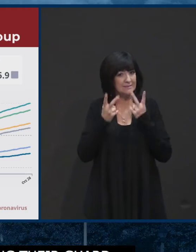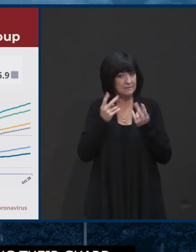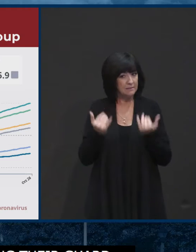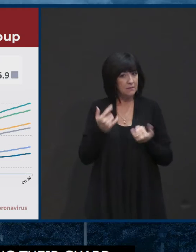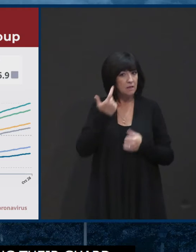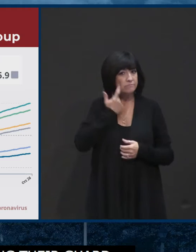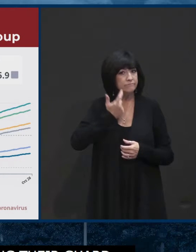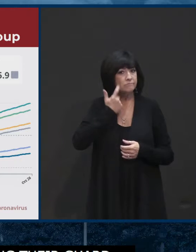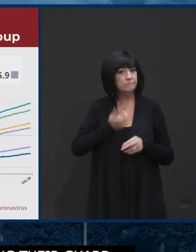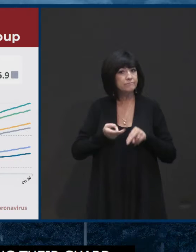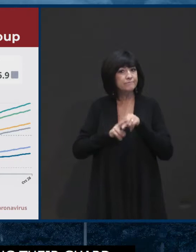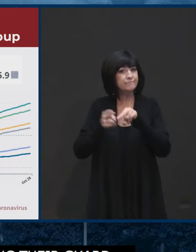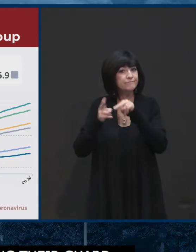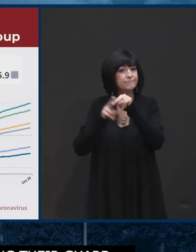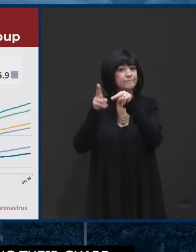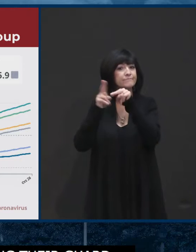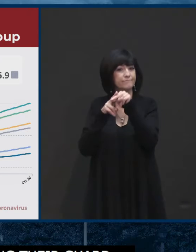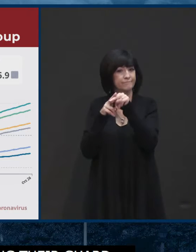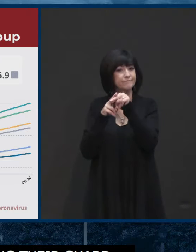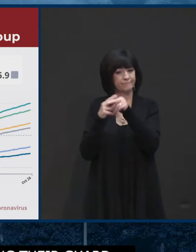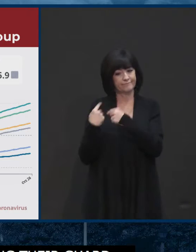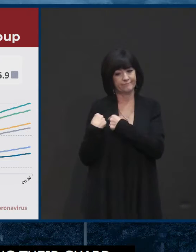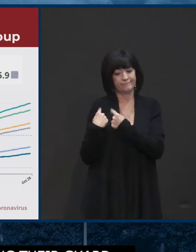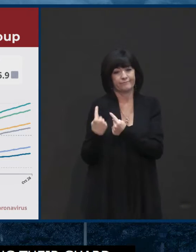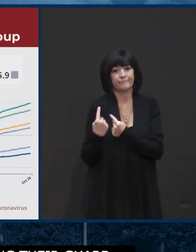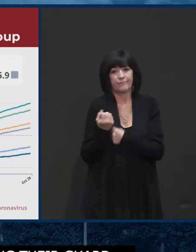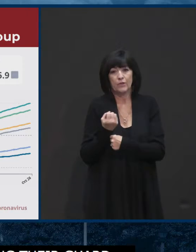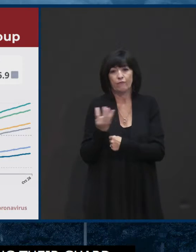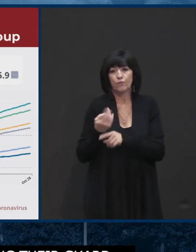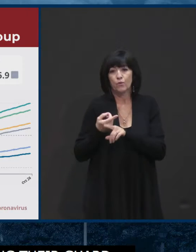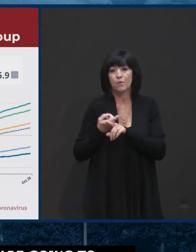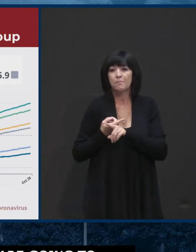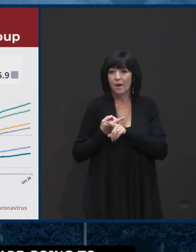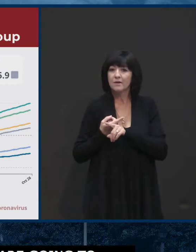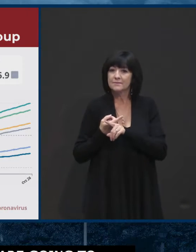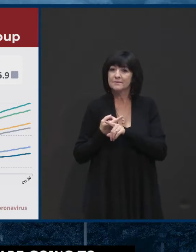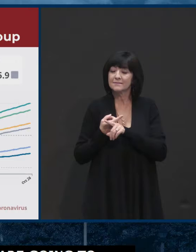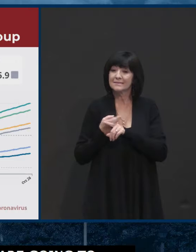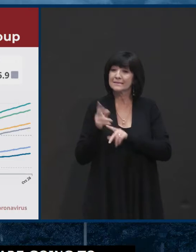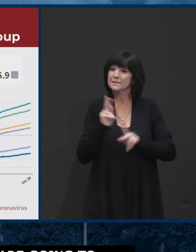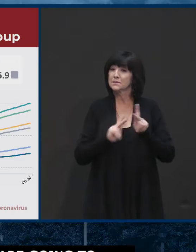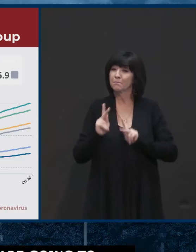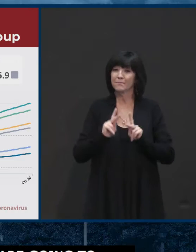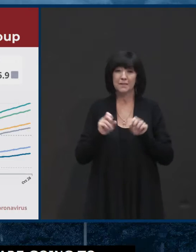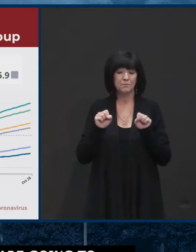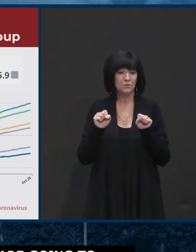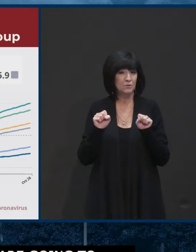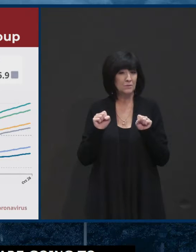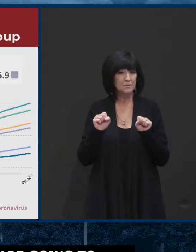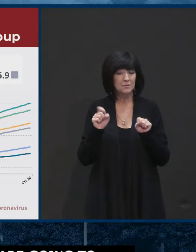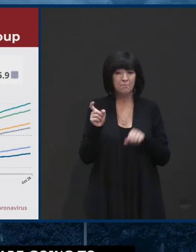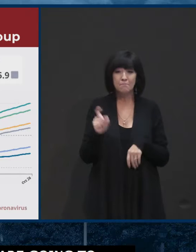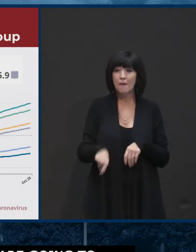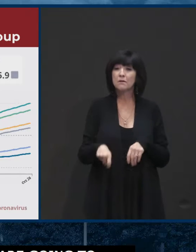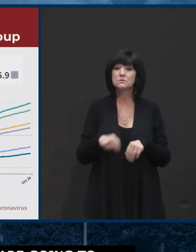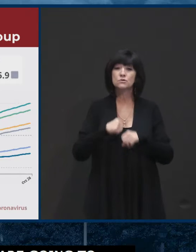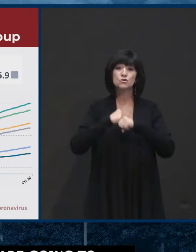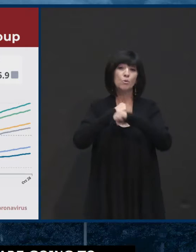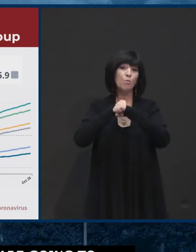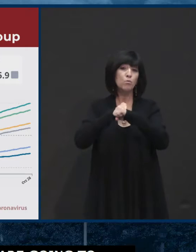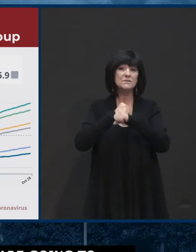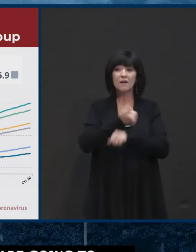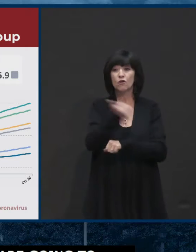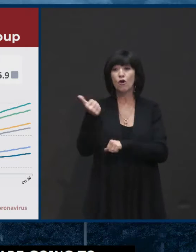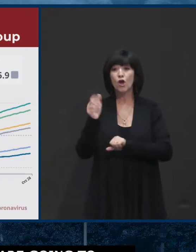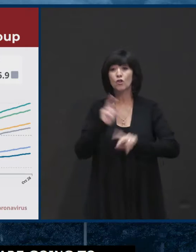last 7-8 months that probably the most important thing people can do to protect others mostly is to wear a mask and